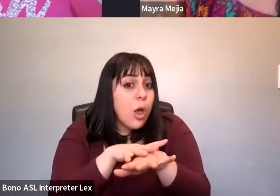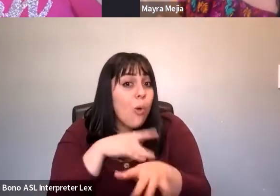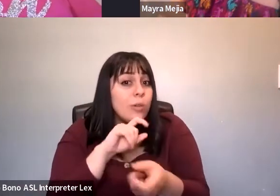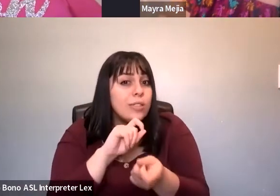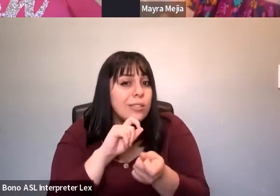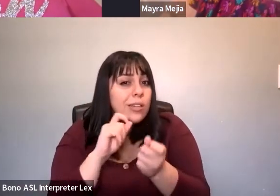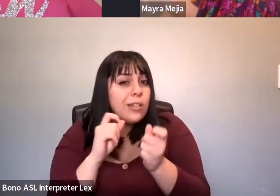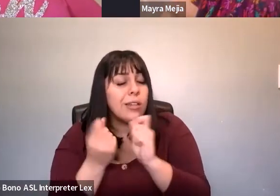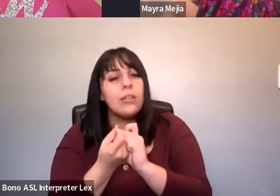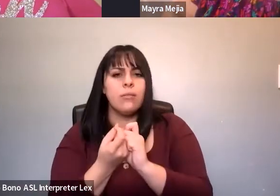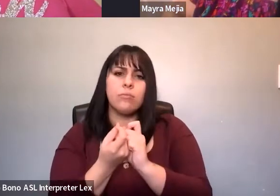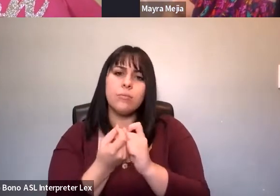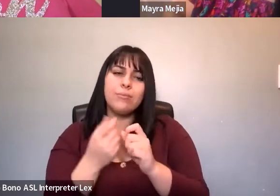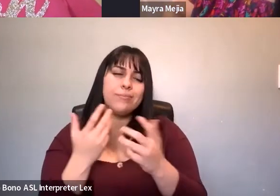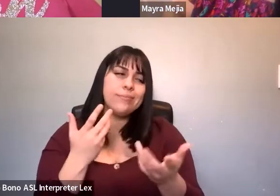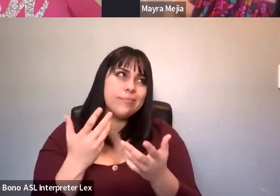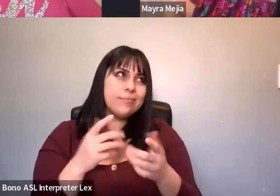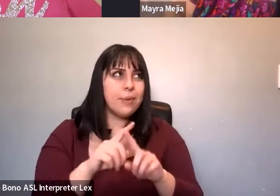surely. But yes,